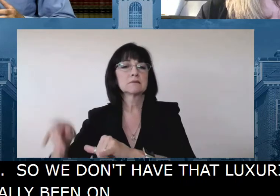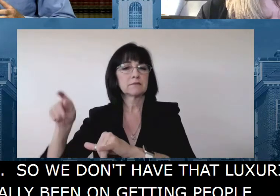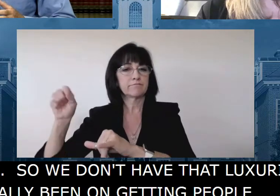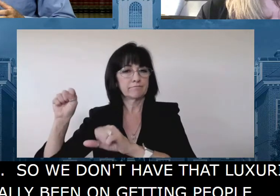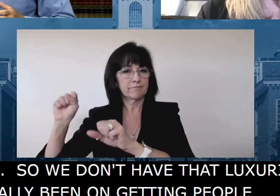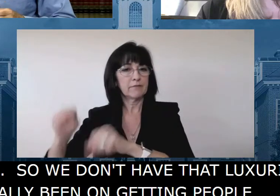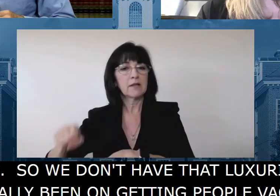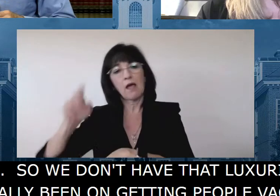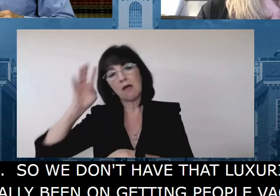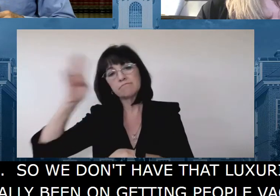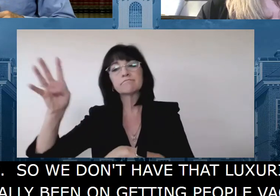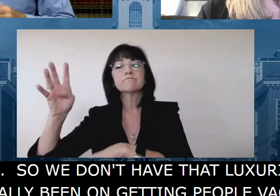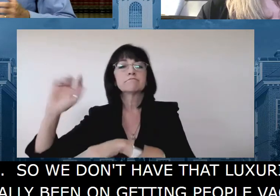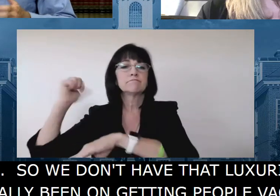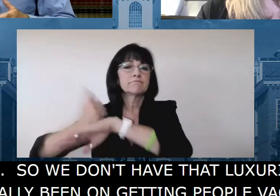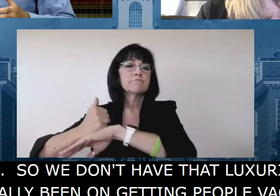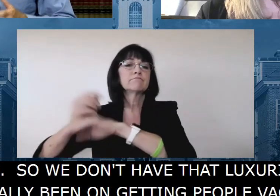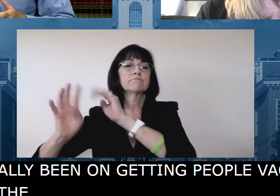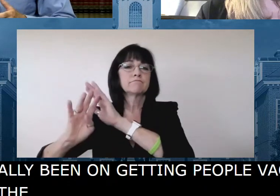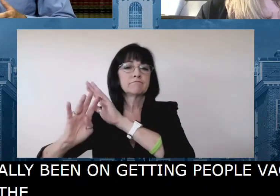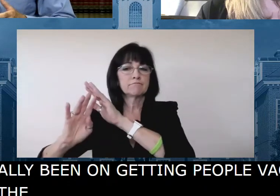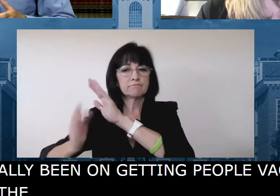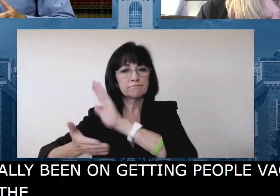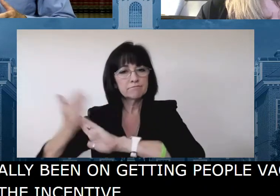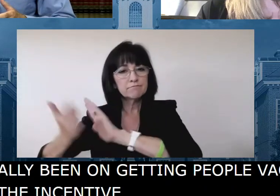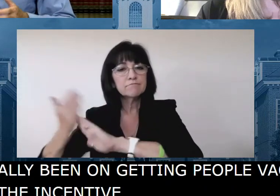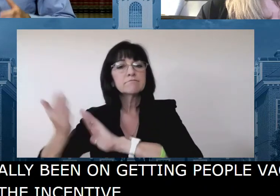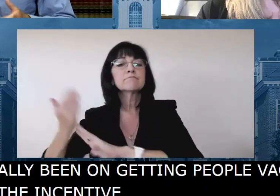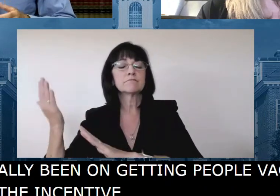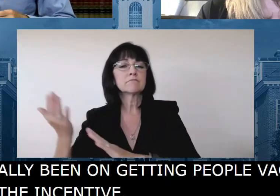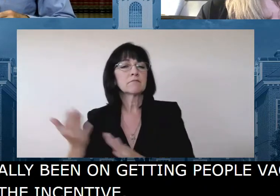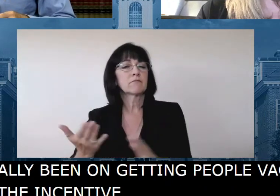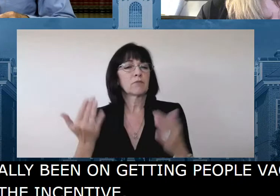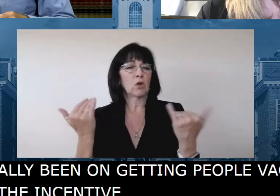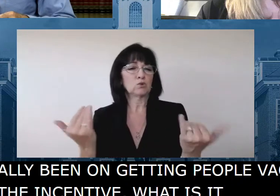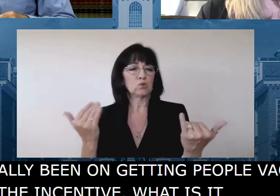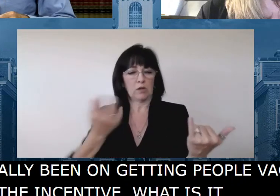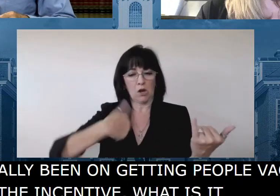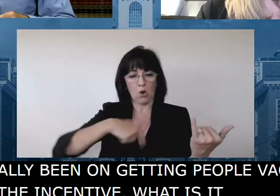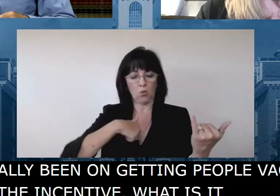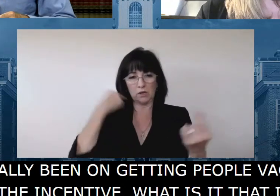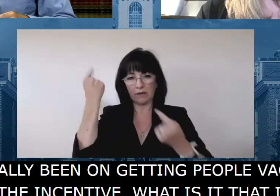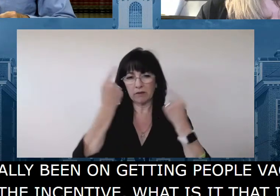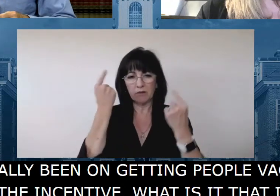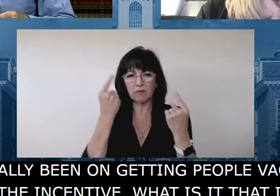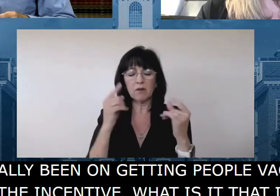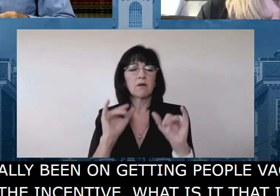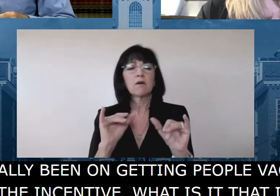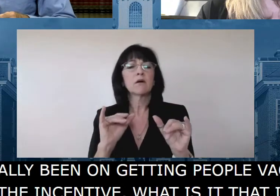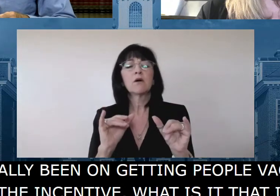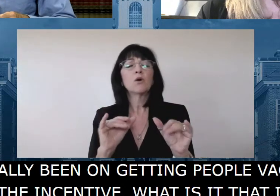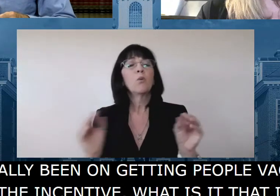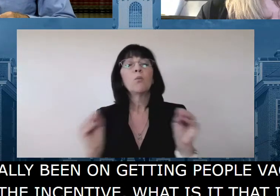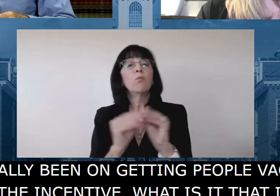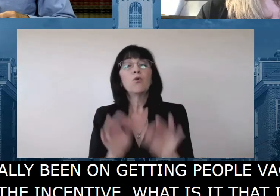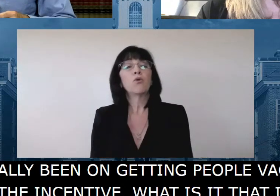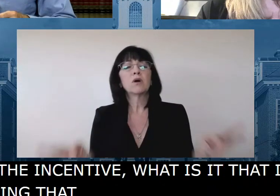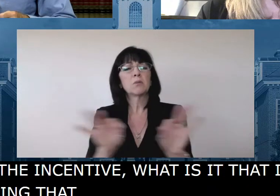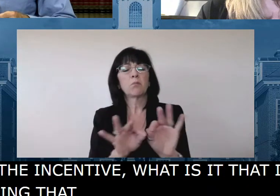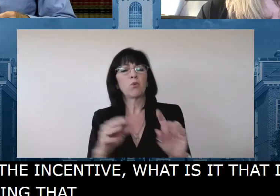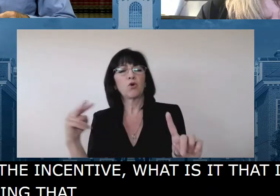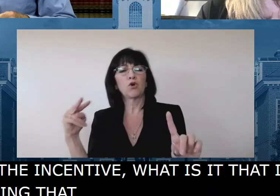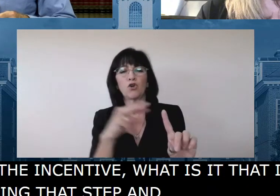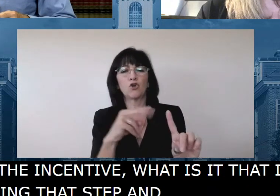about the incentive. What is it that's preventing people from taking that step, and trying to meet them where they are,